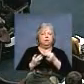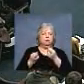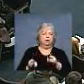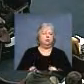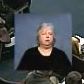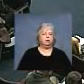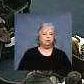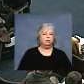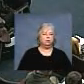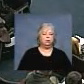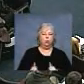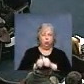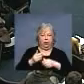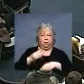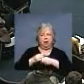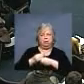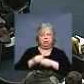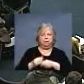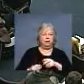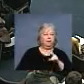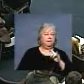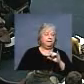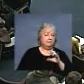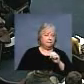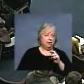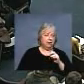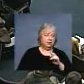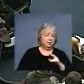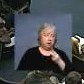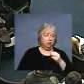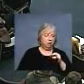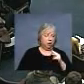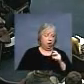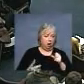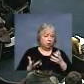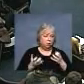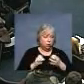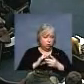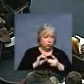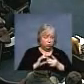amended. As amended. Thank you. All right, Vice Mayor Hines wished to speak. Do you want to cut him off?